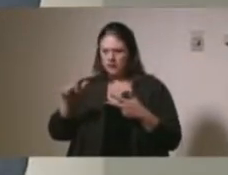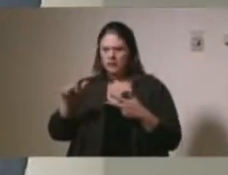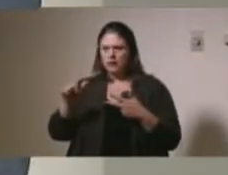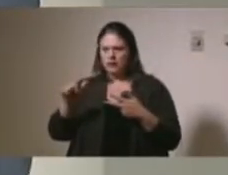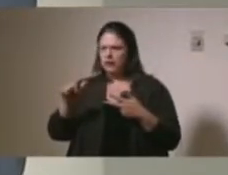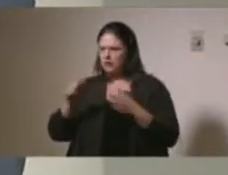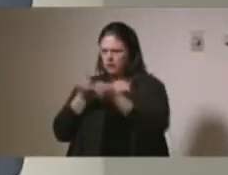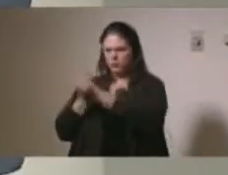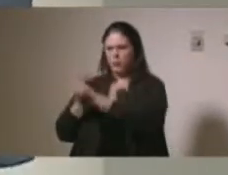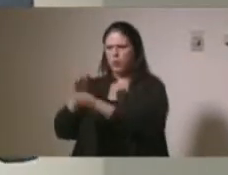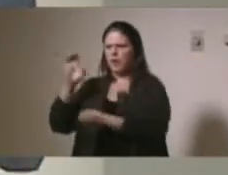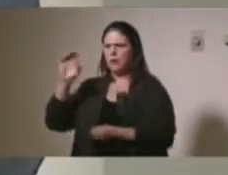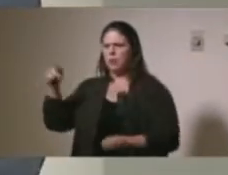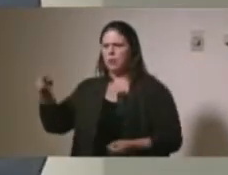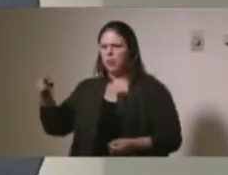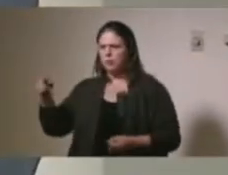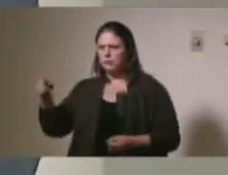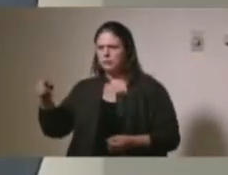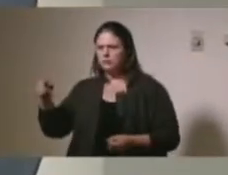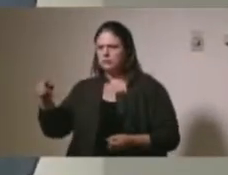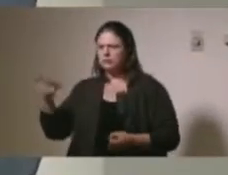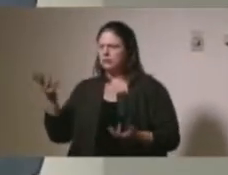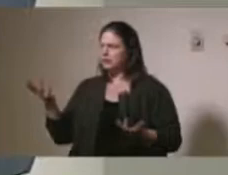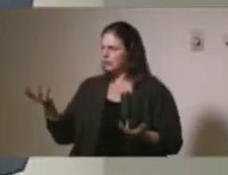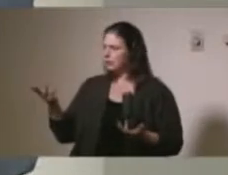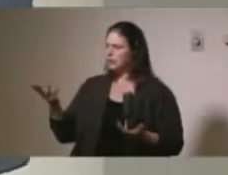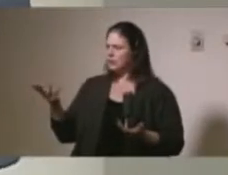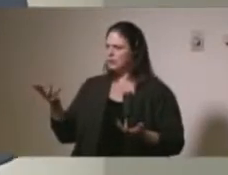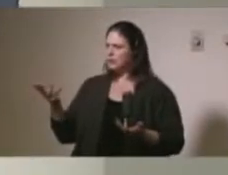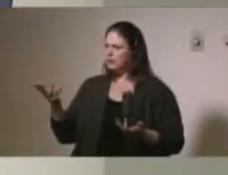has received. You have the